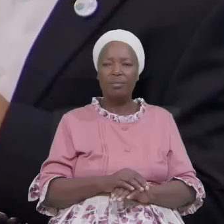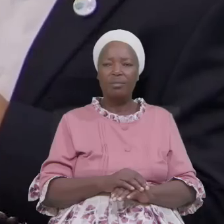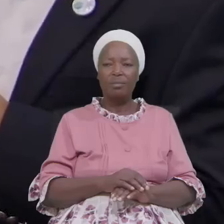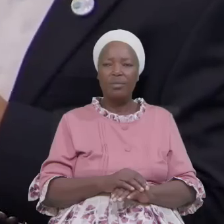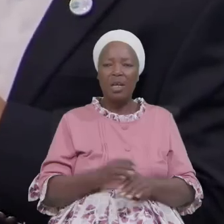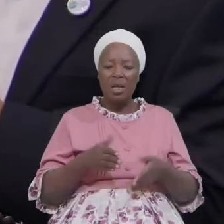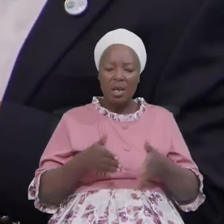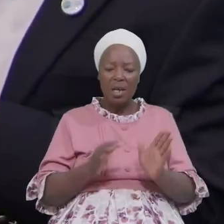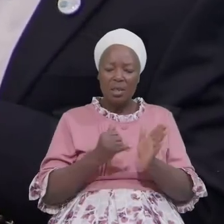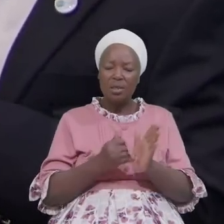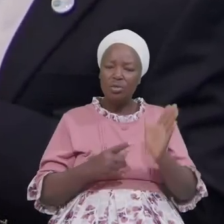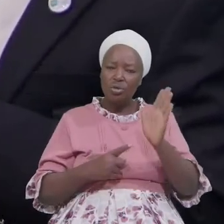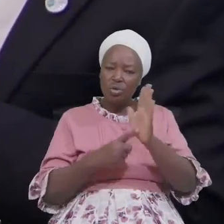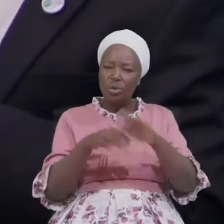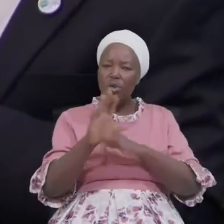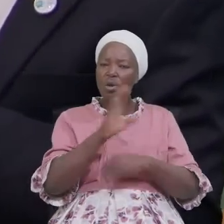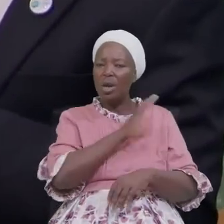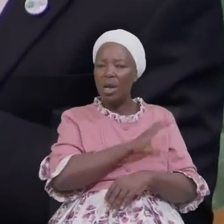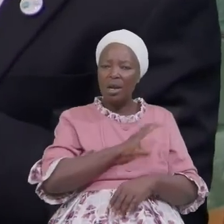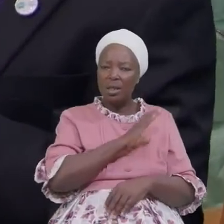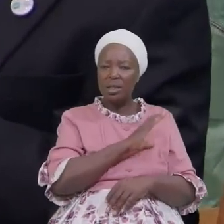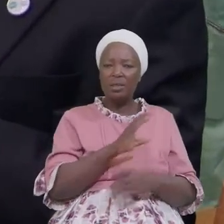Let it show in your character.